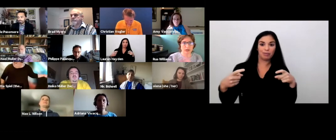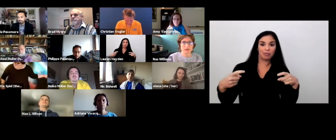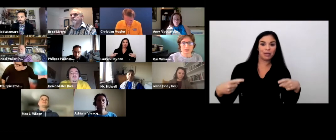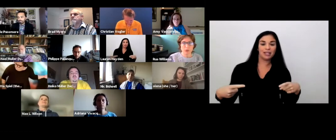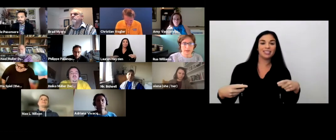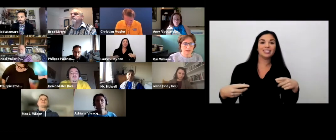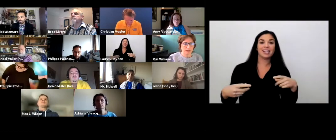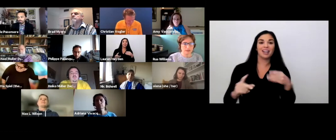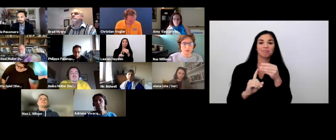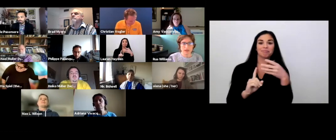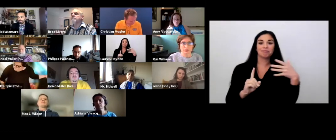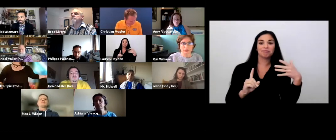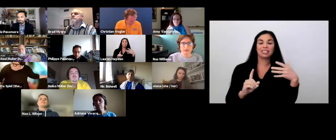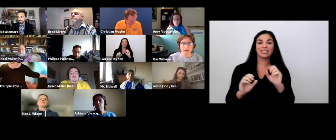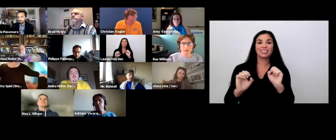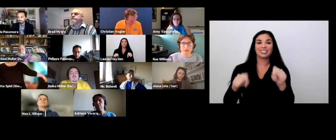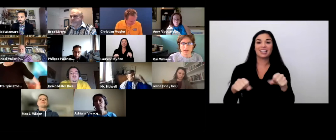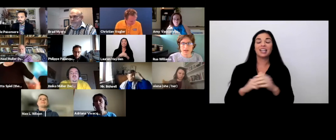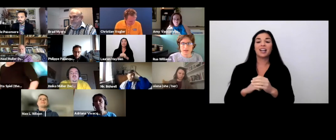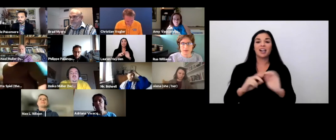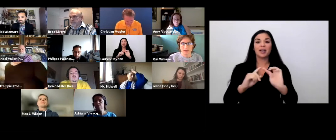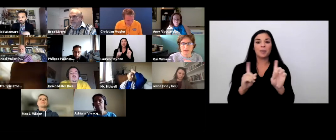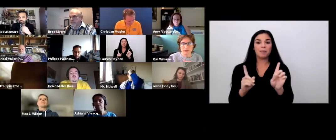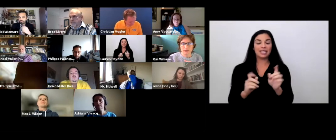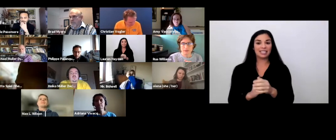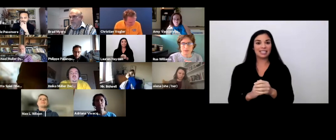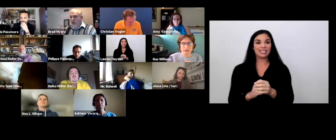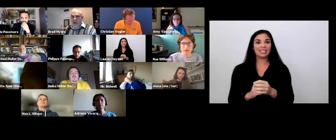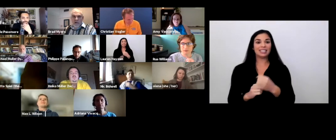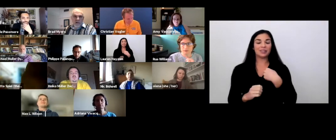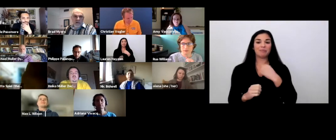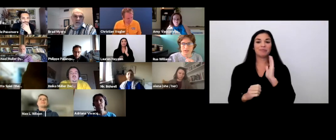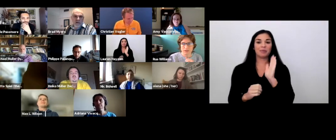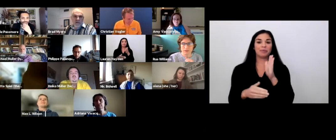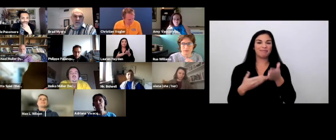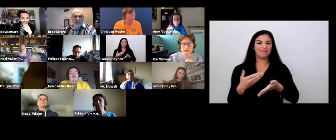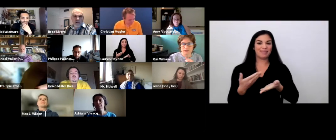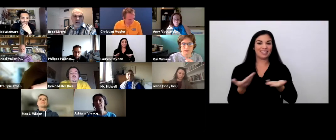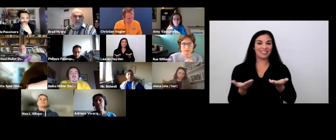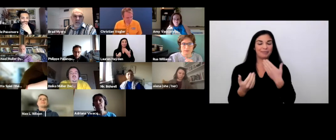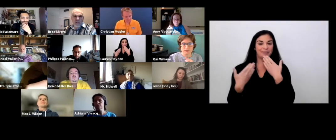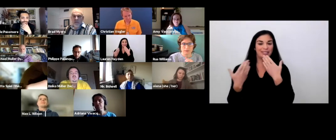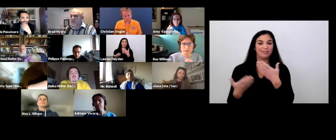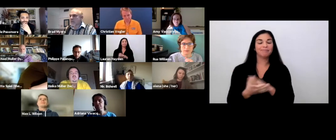that expand on these points, but I'm gonna be done. Thank you.